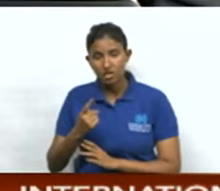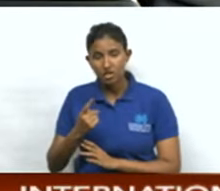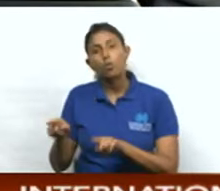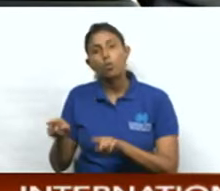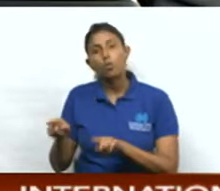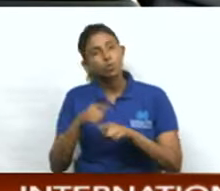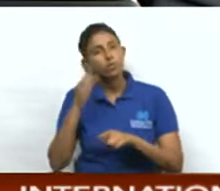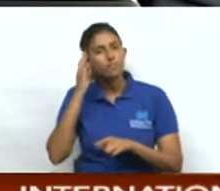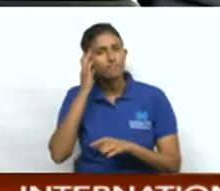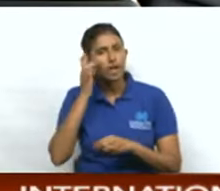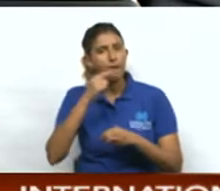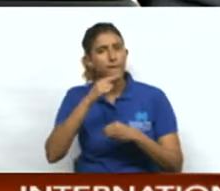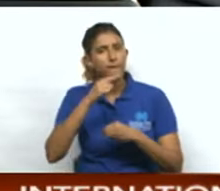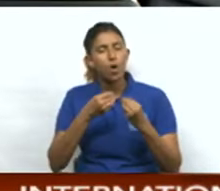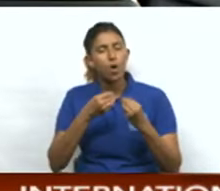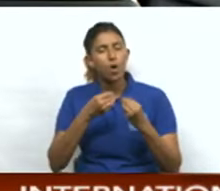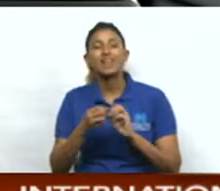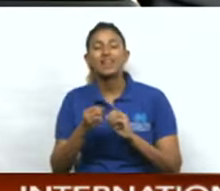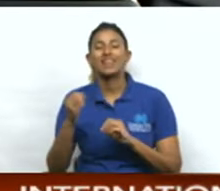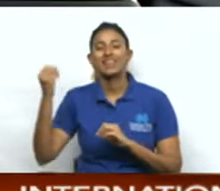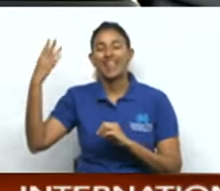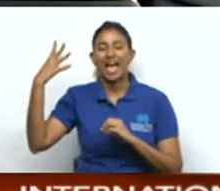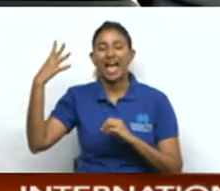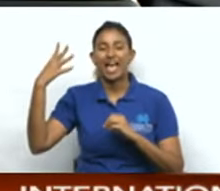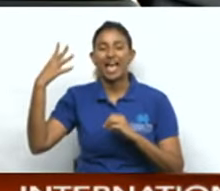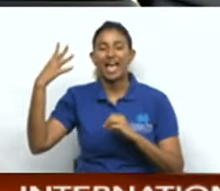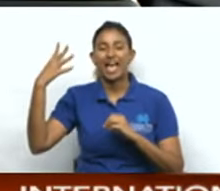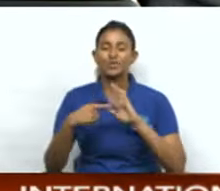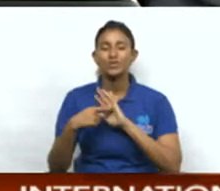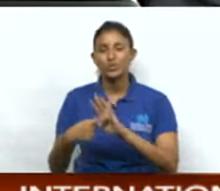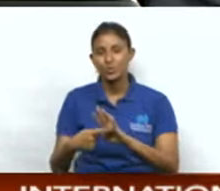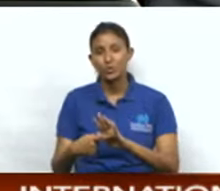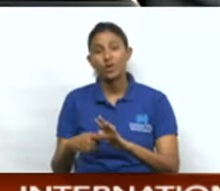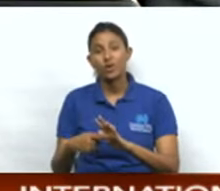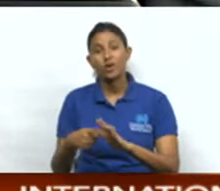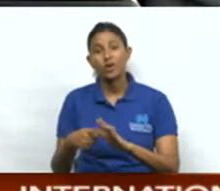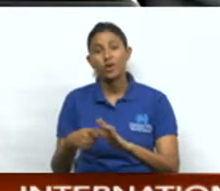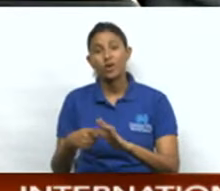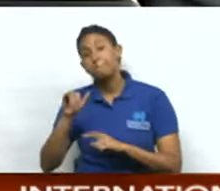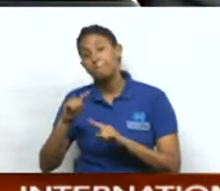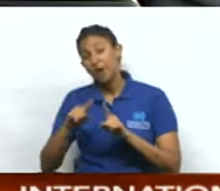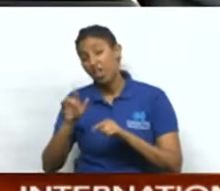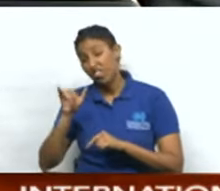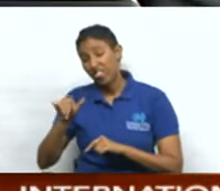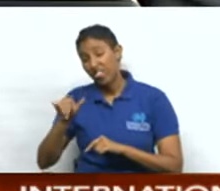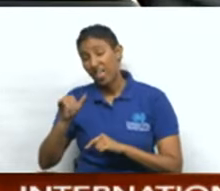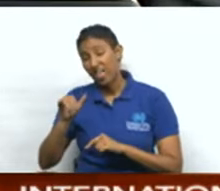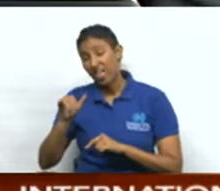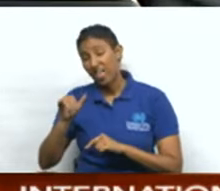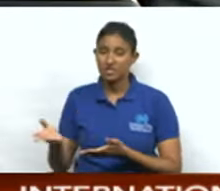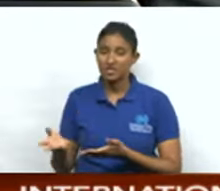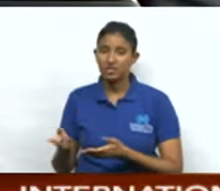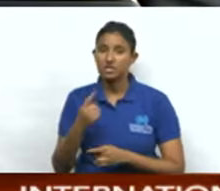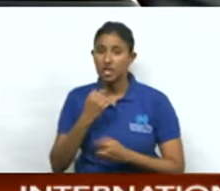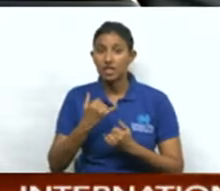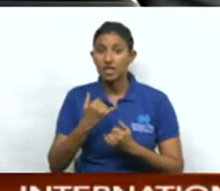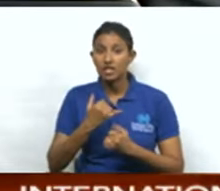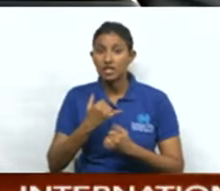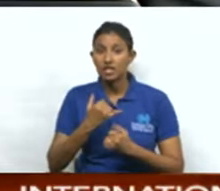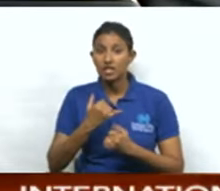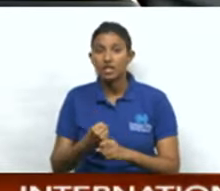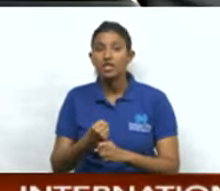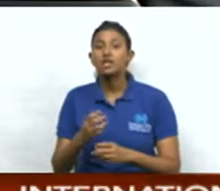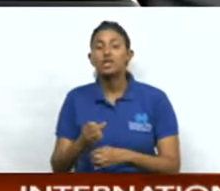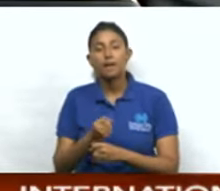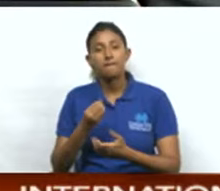this is an expensive venture. This year, the NCIC received $500,000 in funding from the state for its Diwali